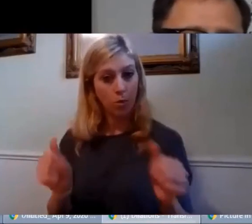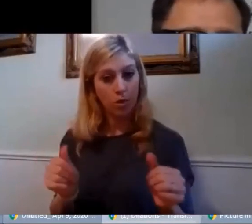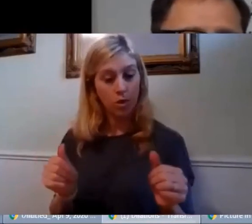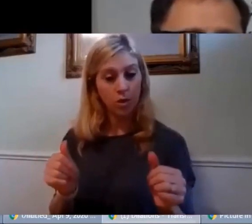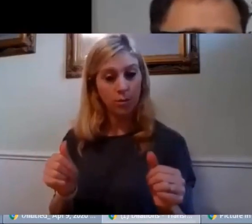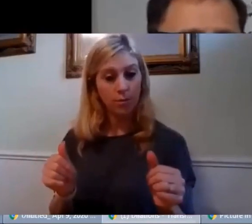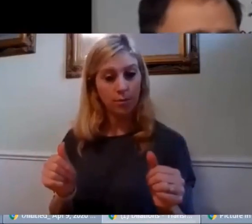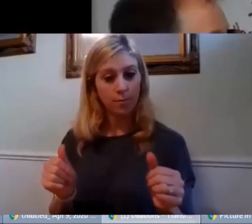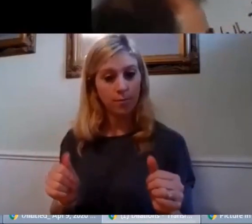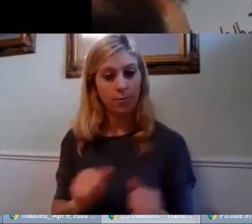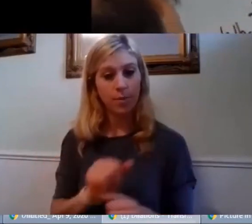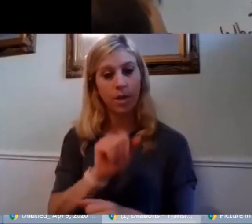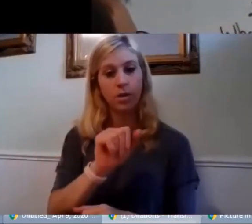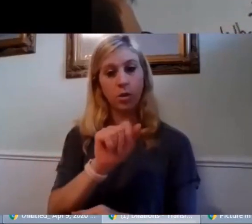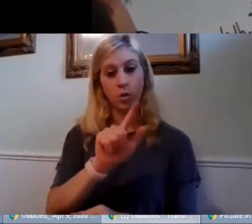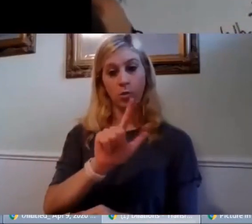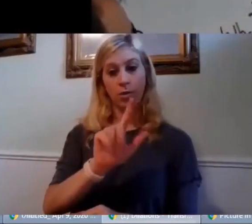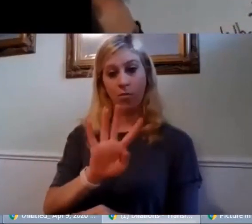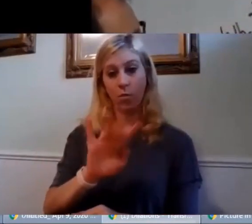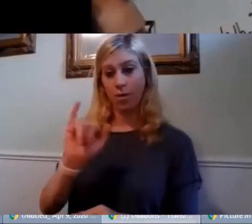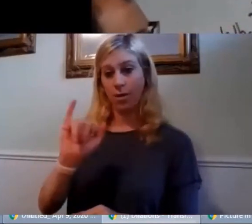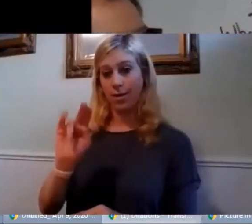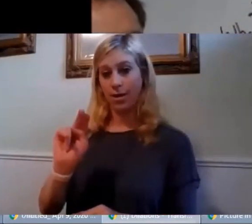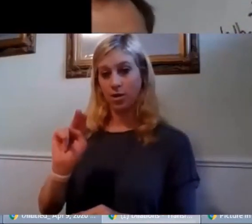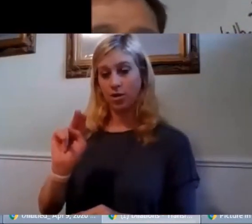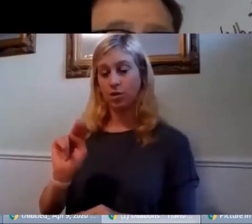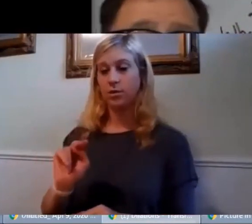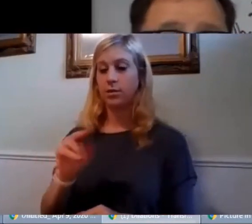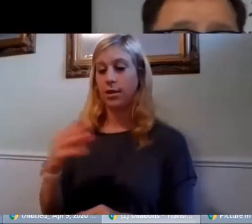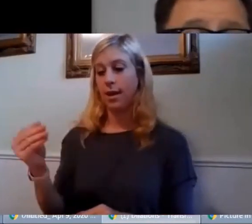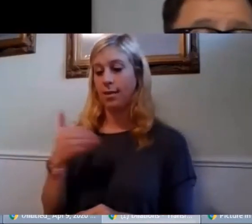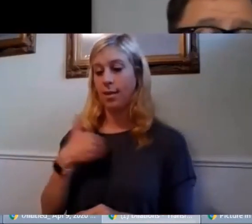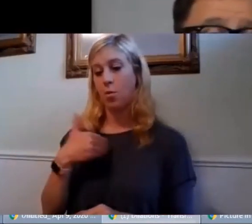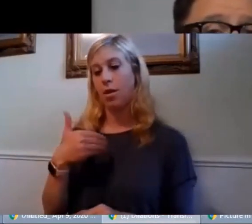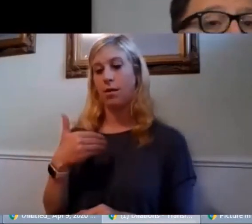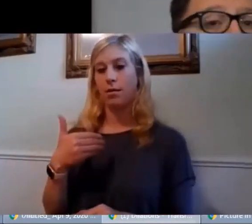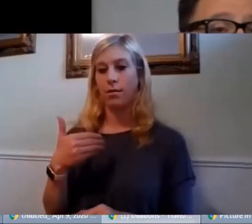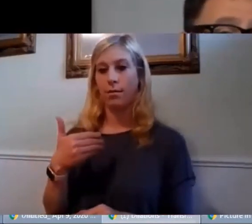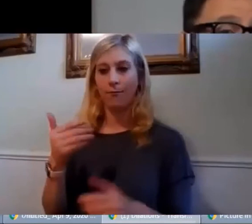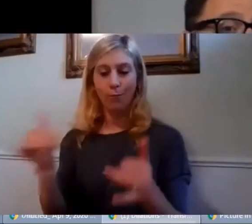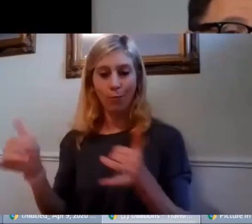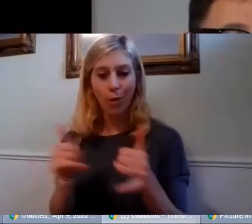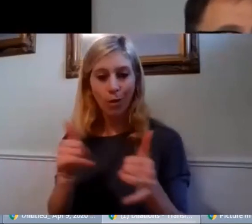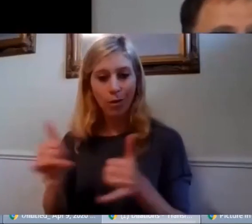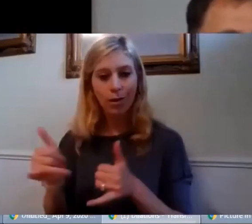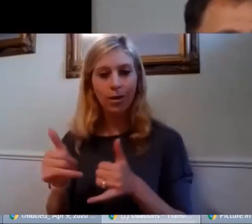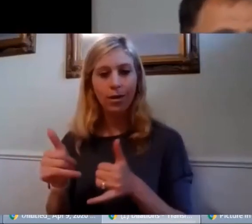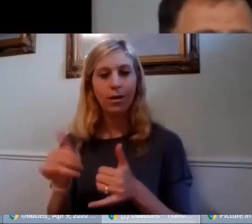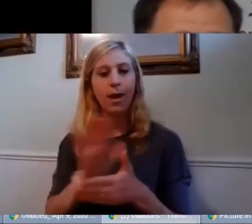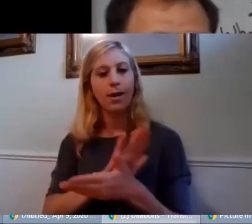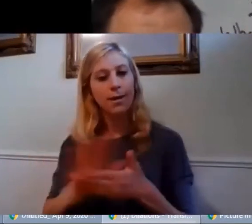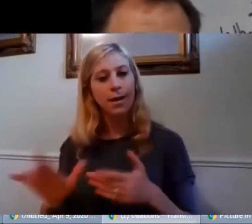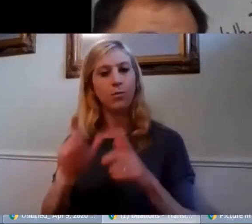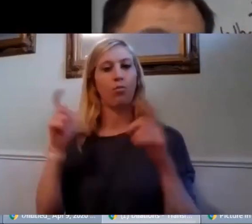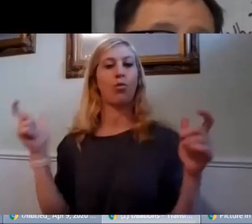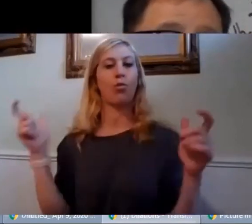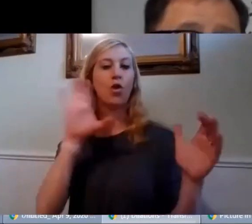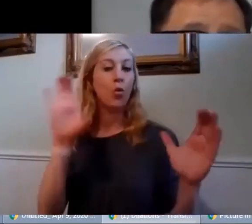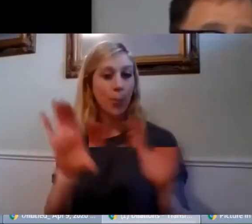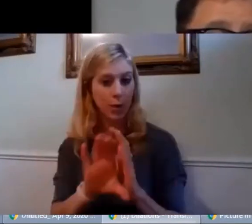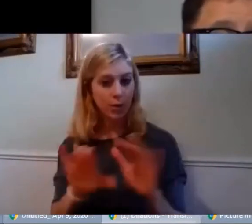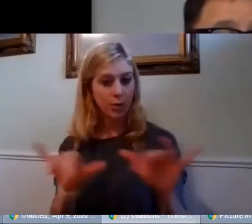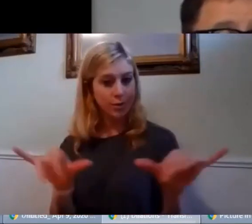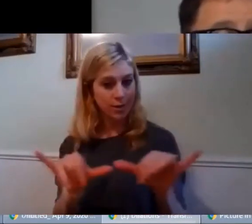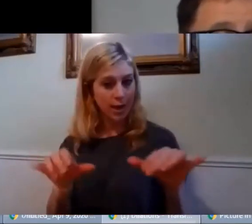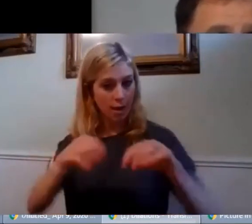nice large picture for that. What scale factor should he use to enlarge that photo. So just a